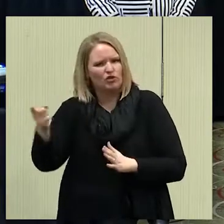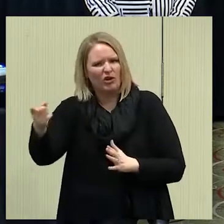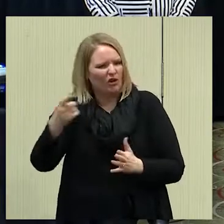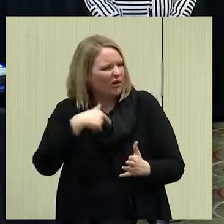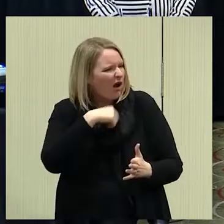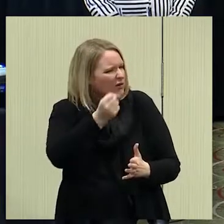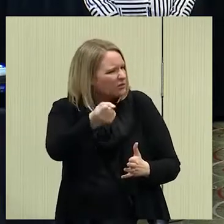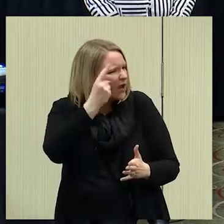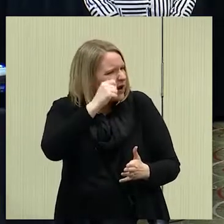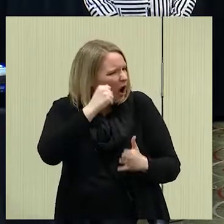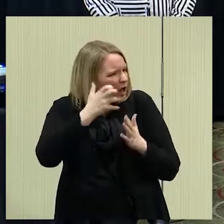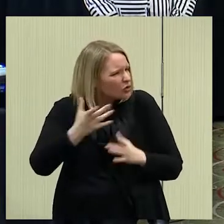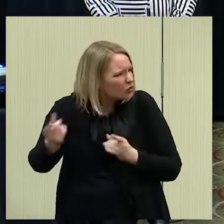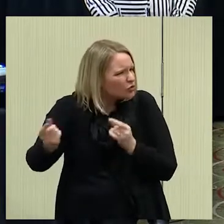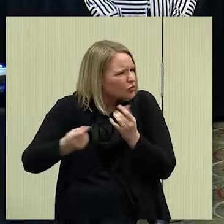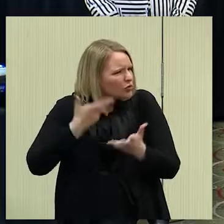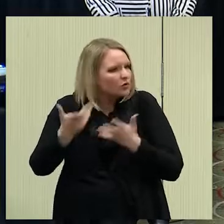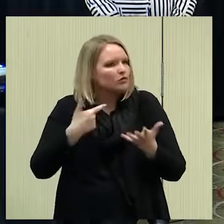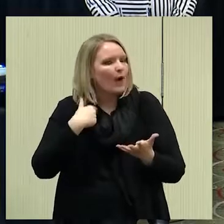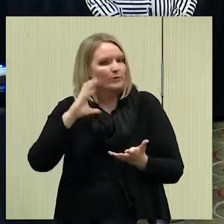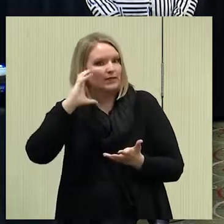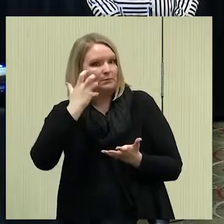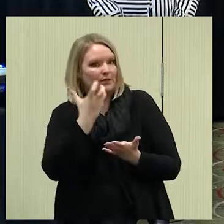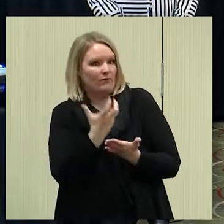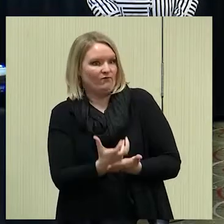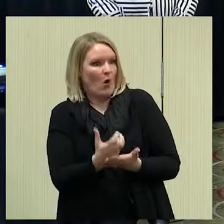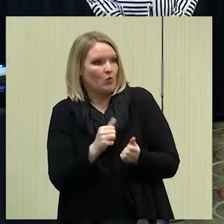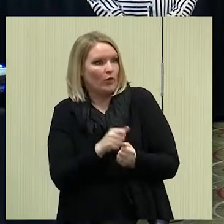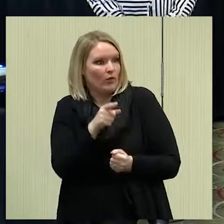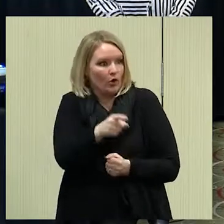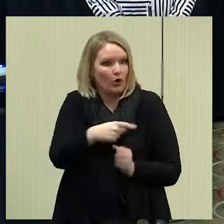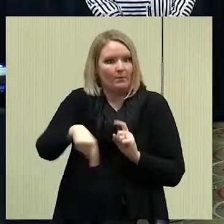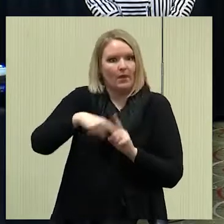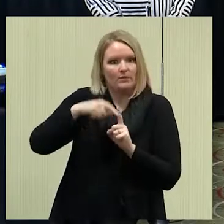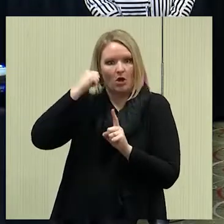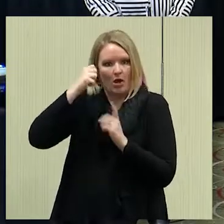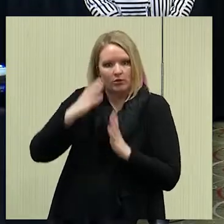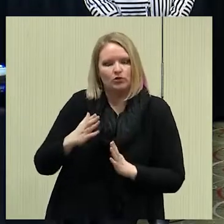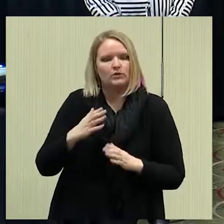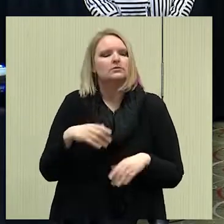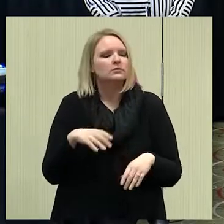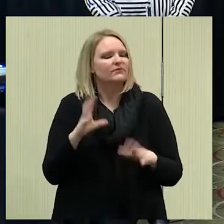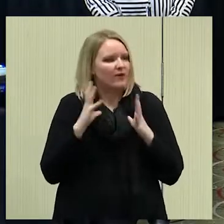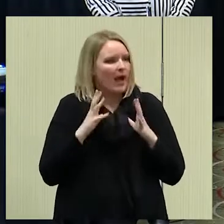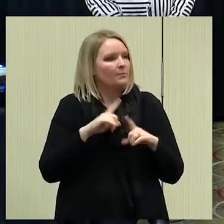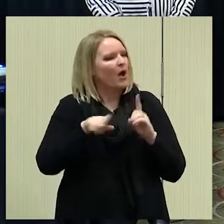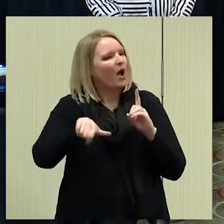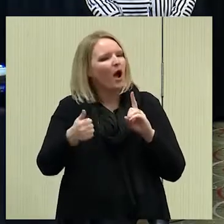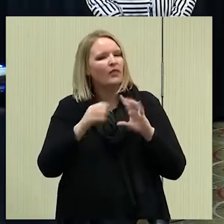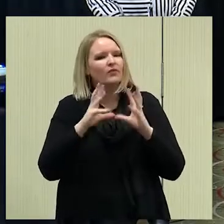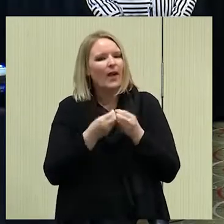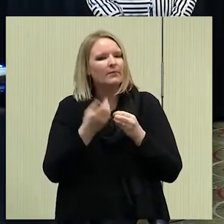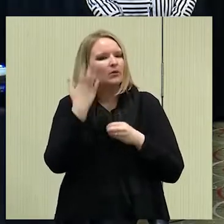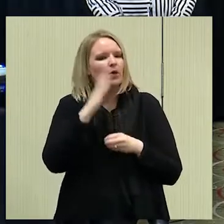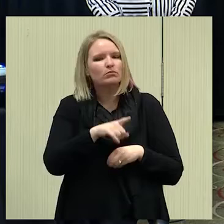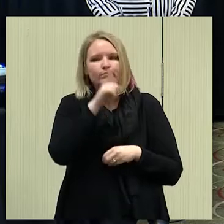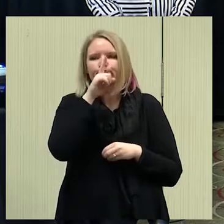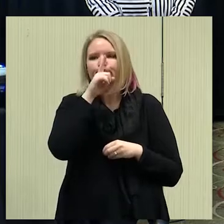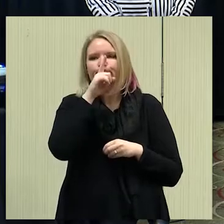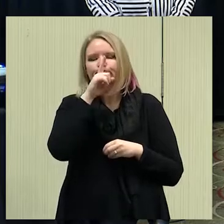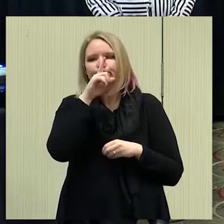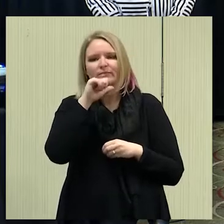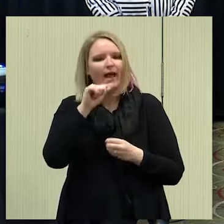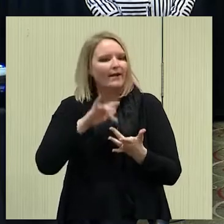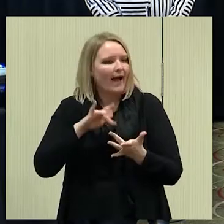the audiologist was saying, so I was on the speakerphone with her and the audiologist. And then I have other families who, like, they don't reach out and contact at all, and like I'll